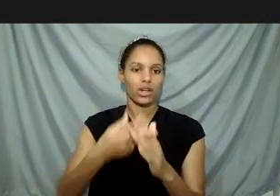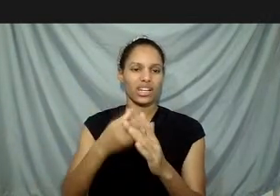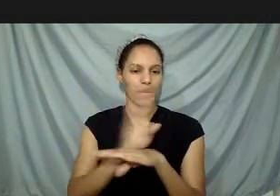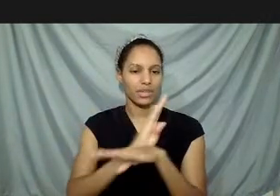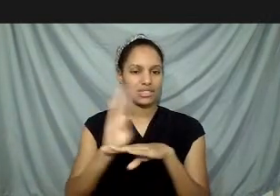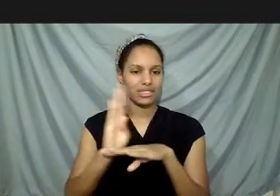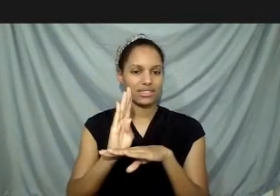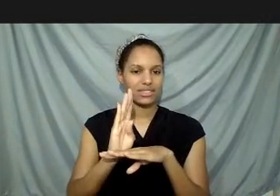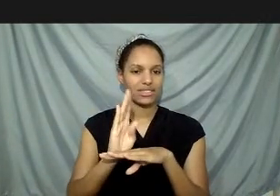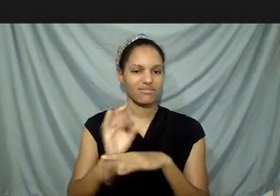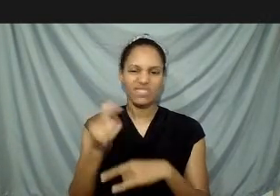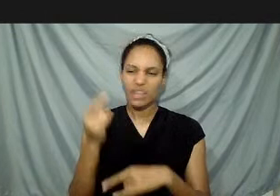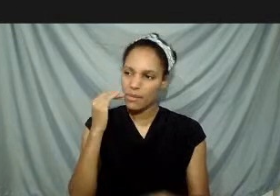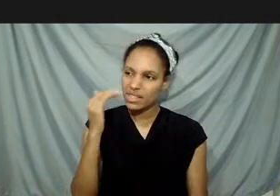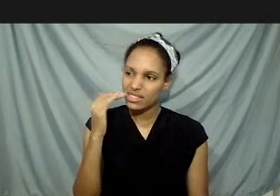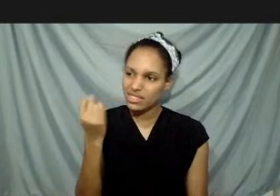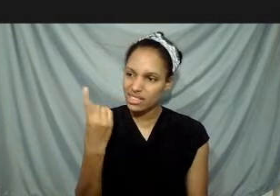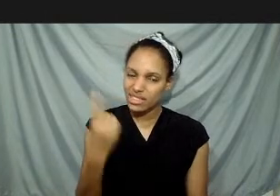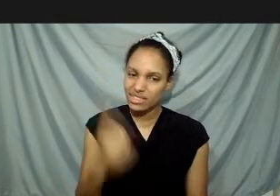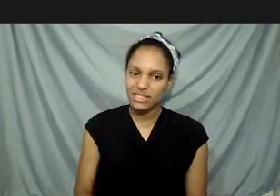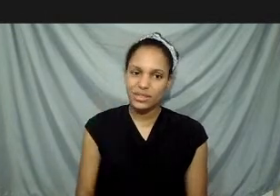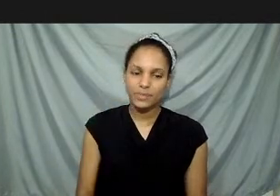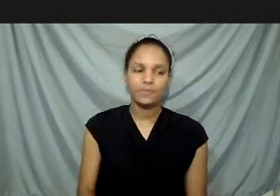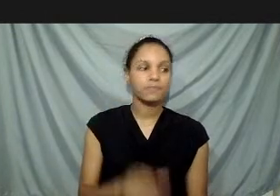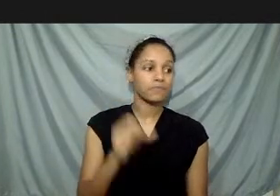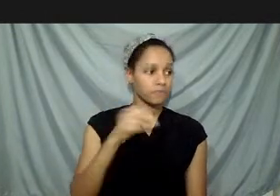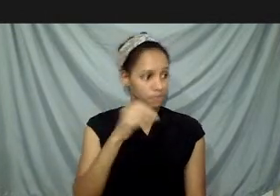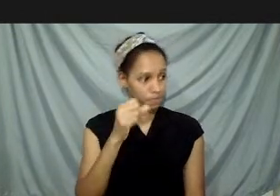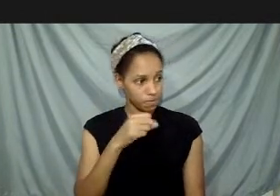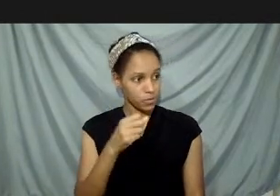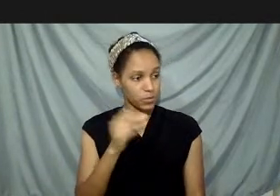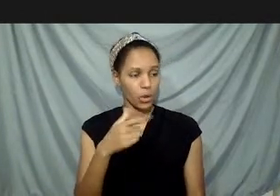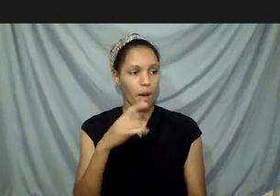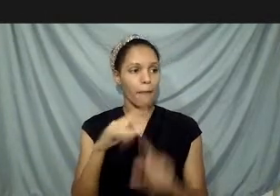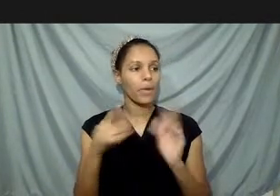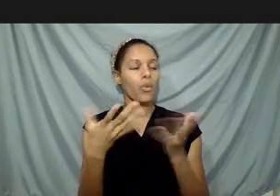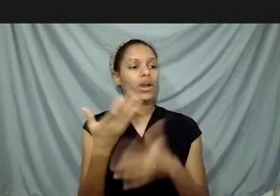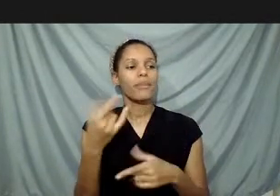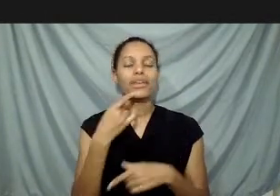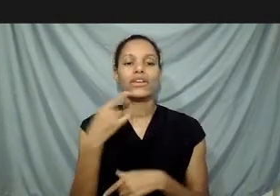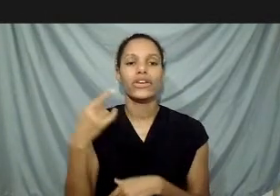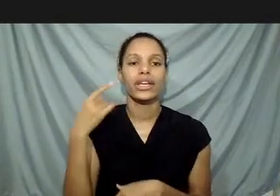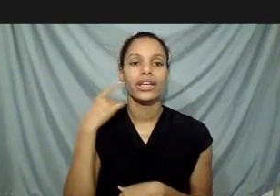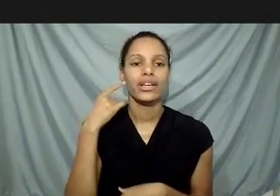that make sense? It does, but to me, what I'm hearing, and you can tell me, correct me if I'm wrong, is